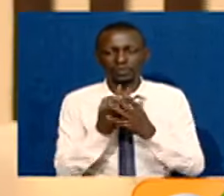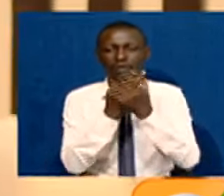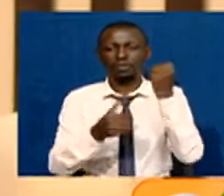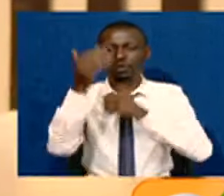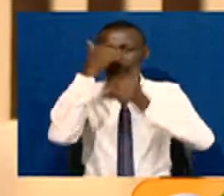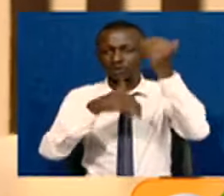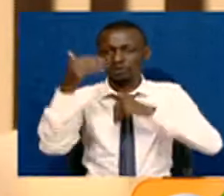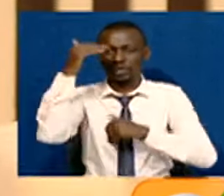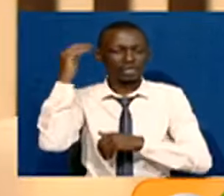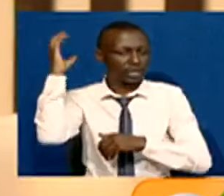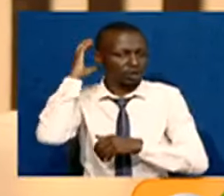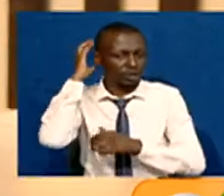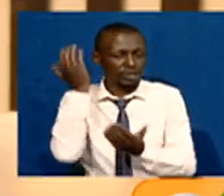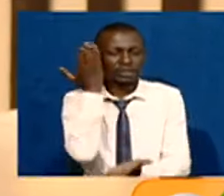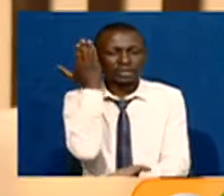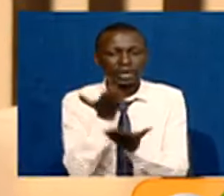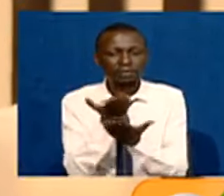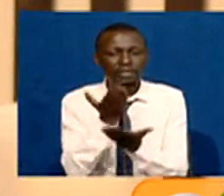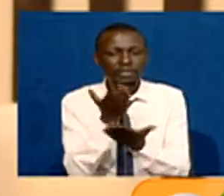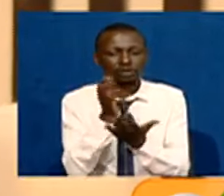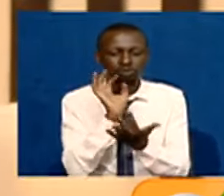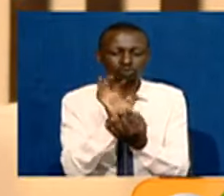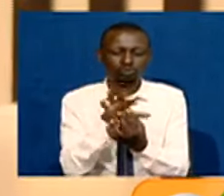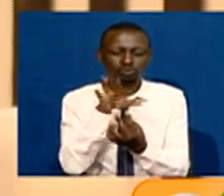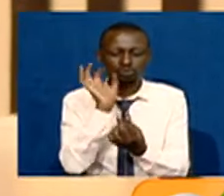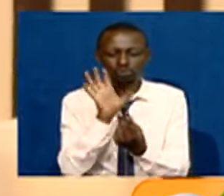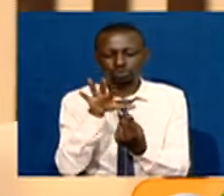universities and colleges is a choice.